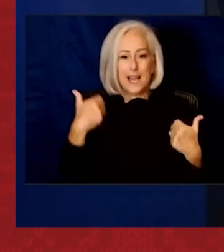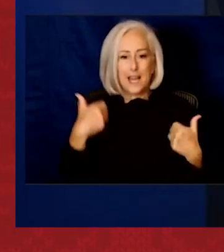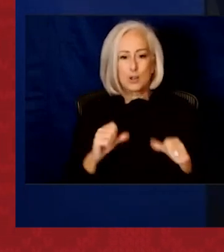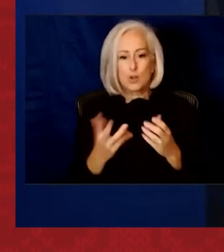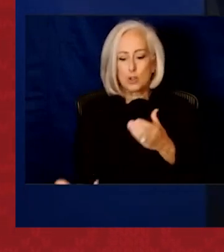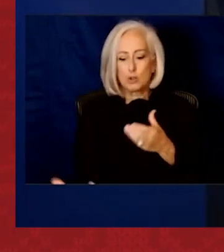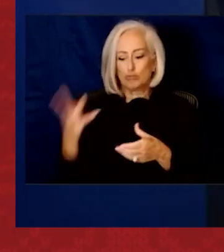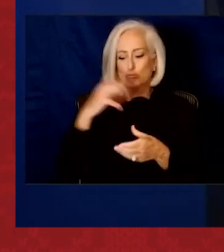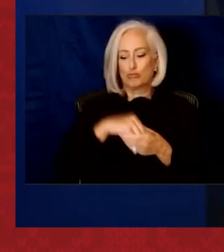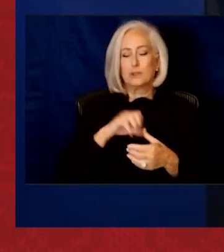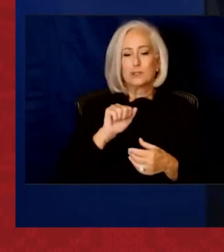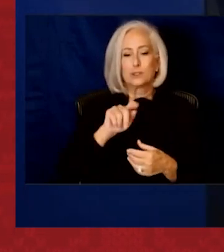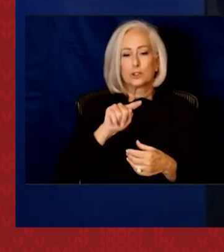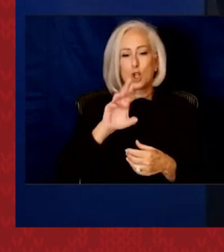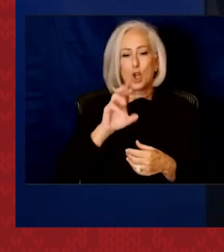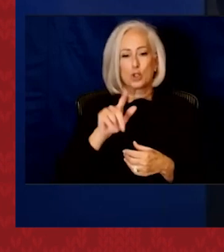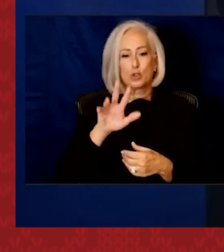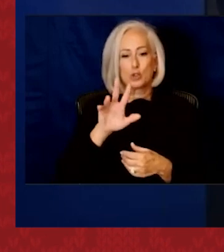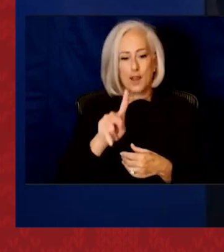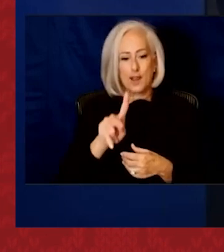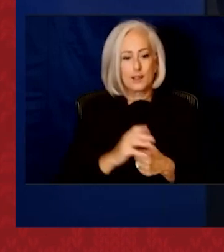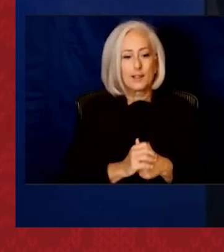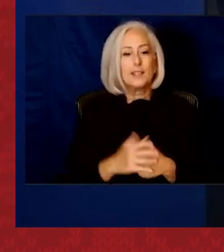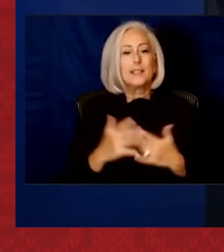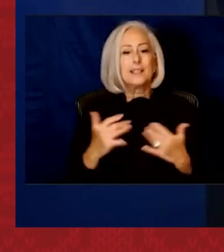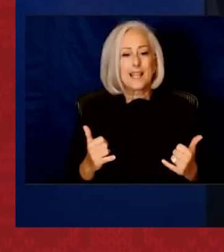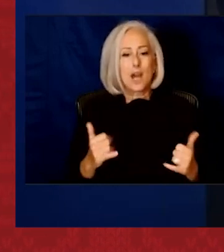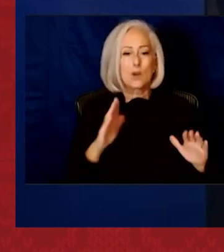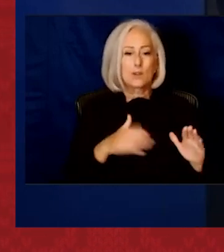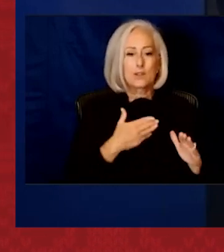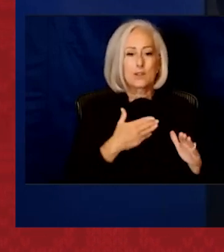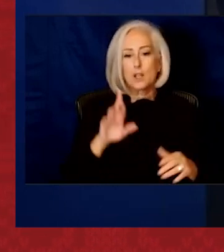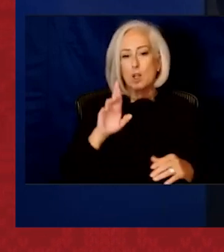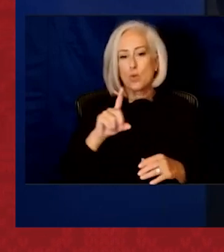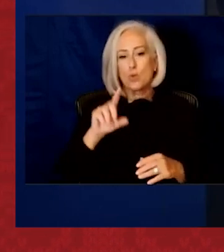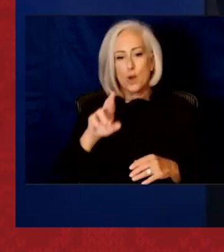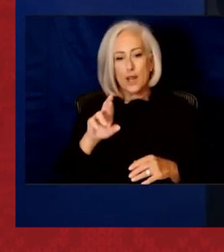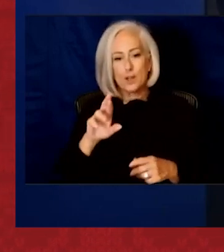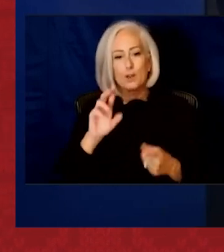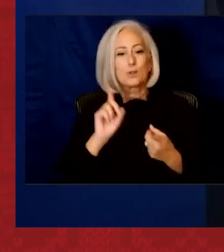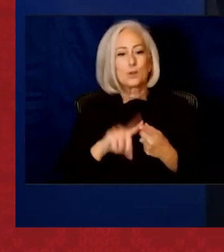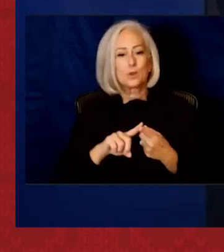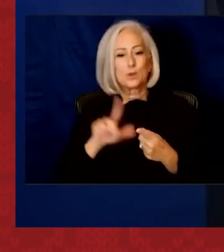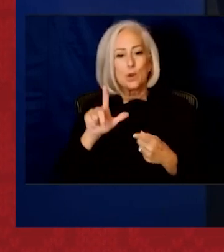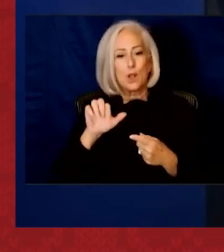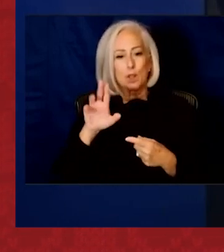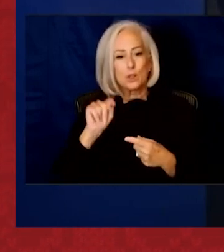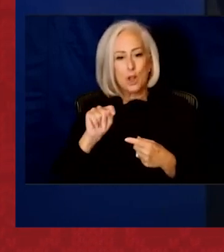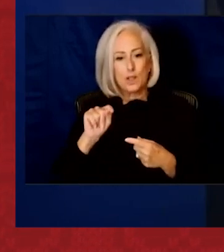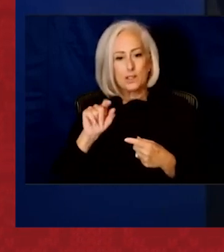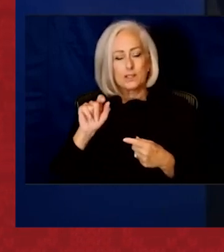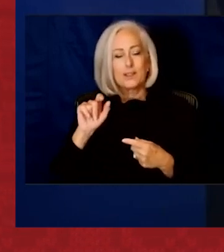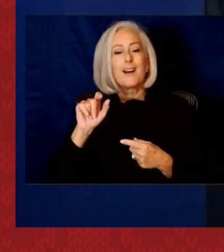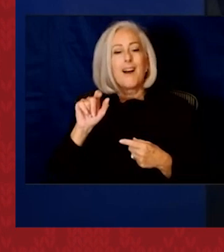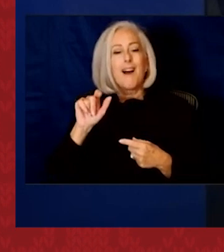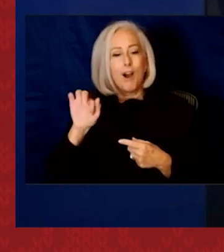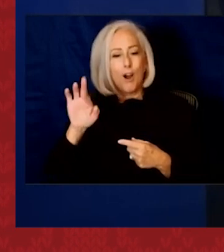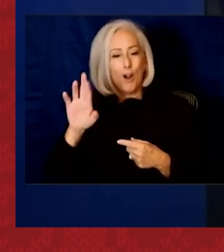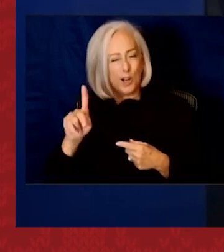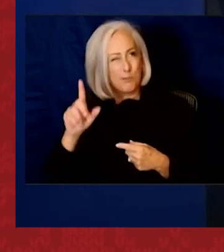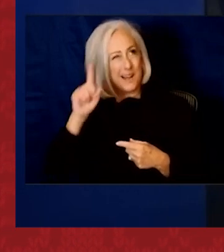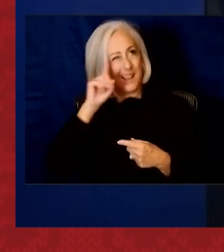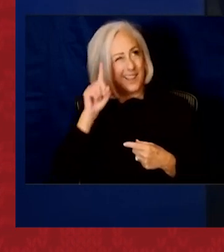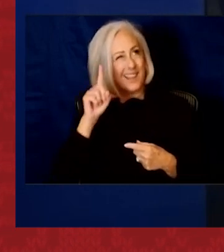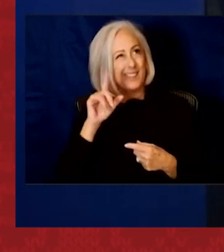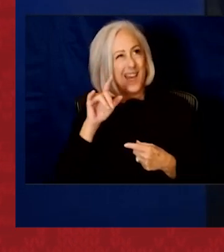would like to also then hum the theme to Raiders of the Lost Ark, but I believe that's a copyright infringement, though from my singing no one could really tell that,